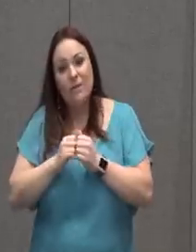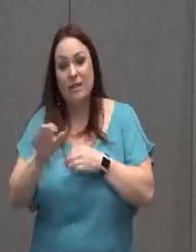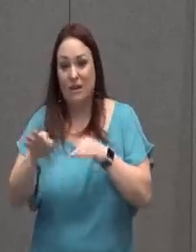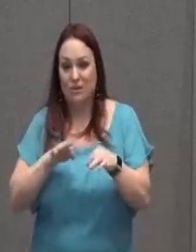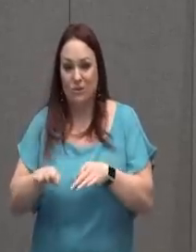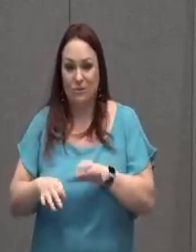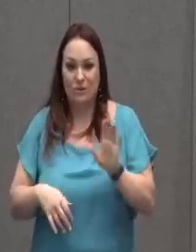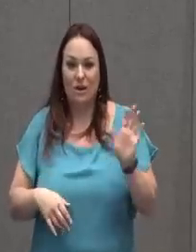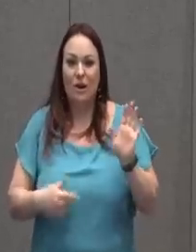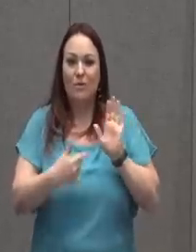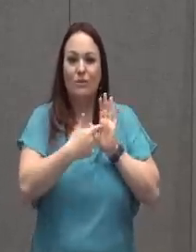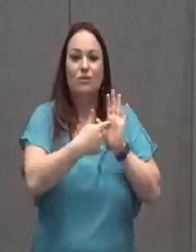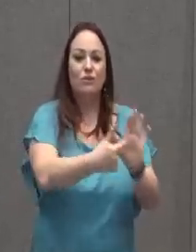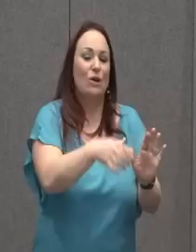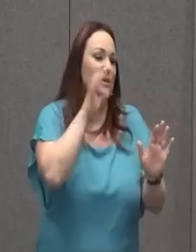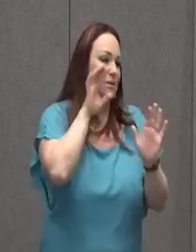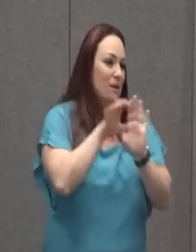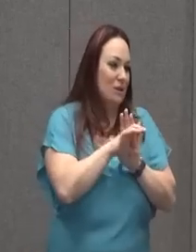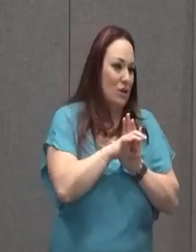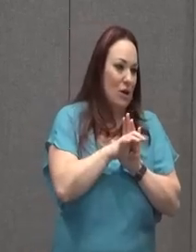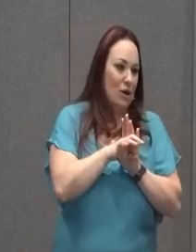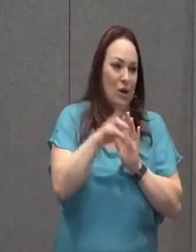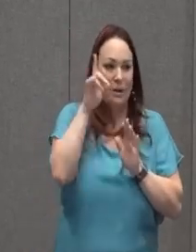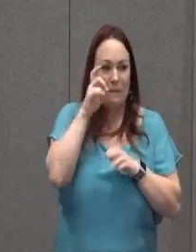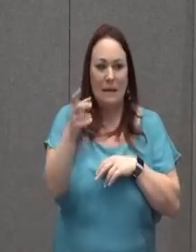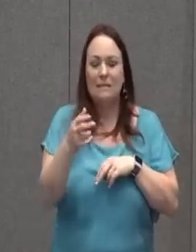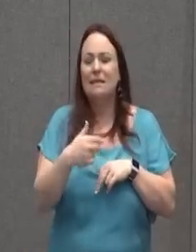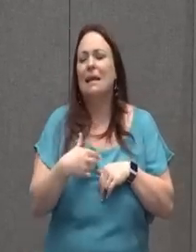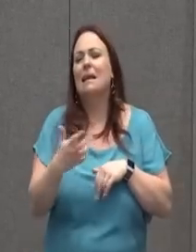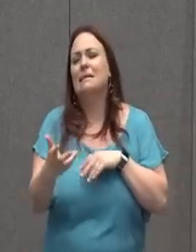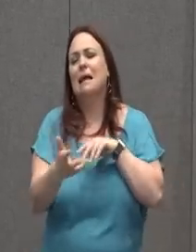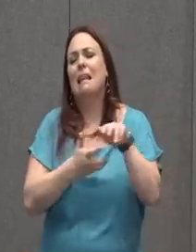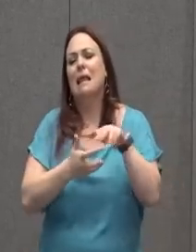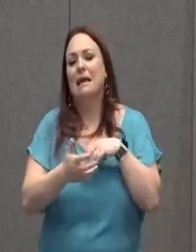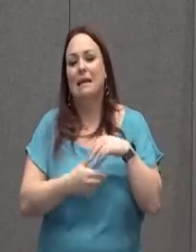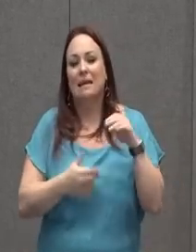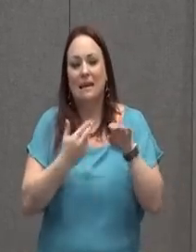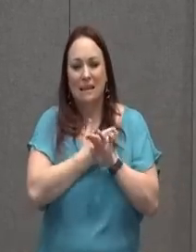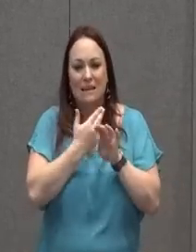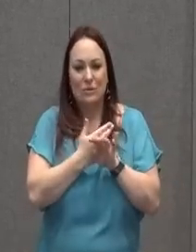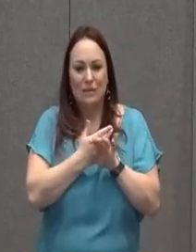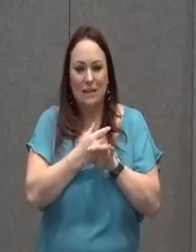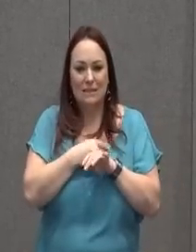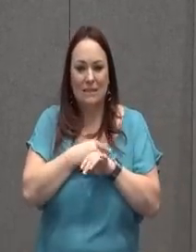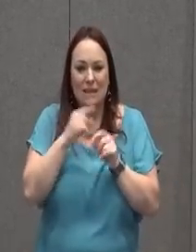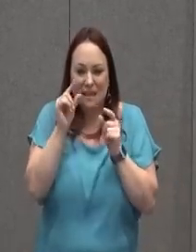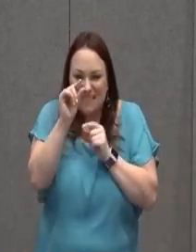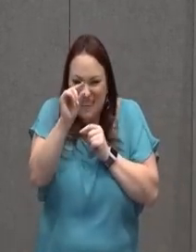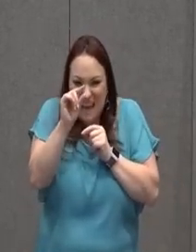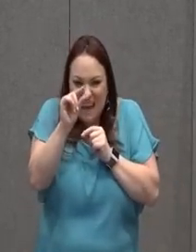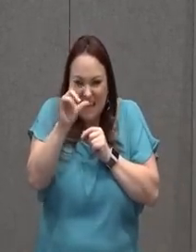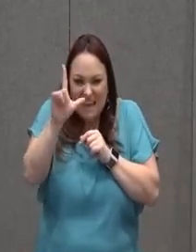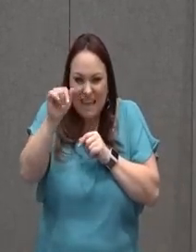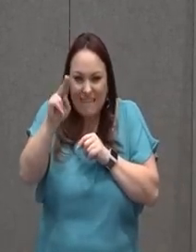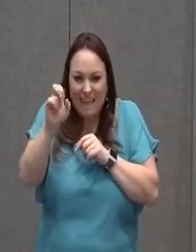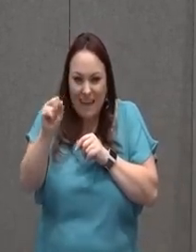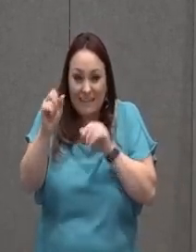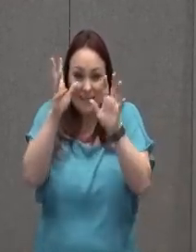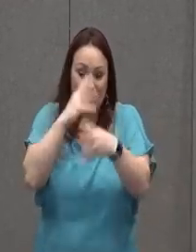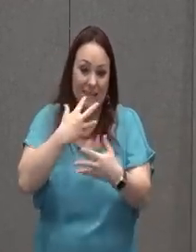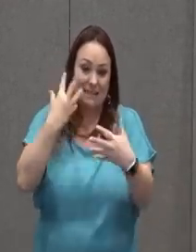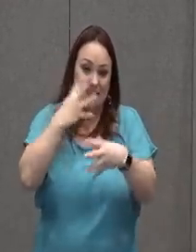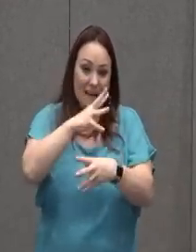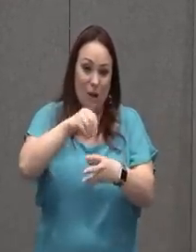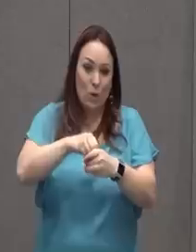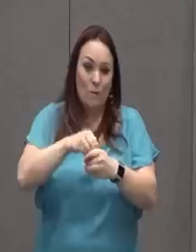going to show you this illustration, Miss Garcia, because it's hilarious. And he uses tiny lines. And he also has incorporated